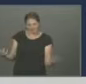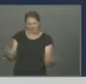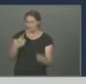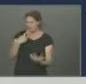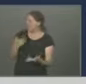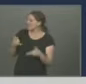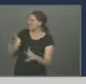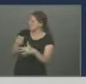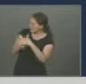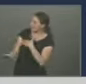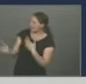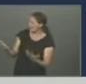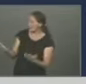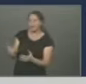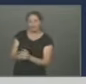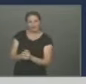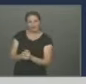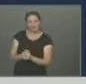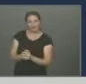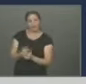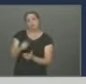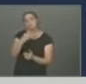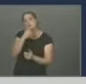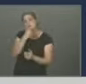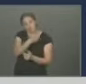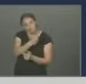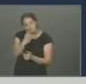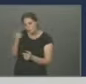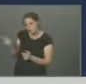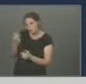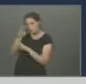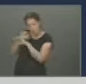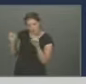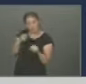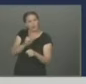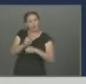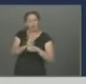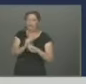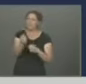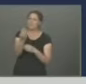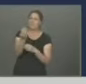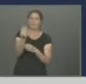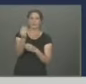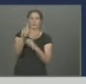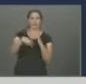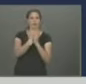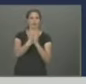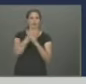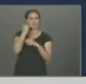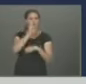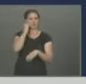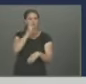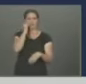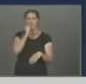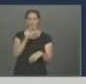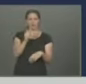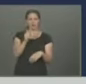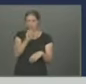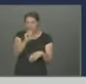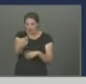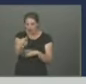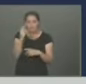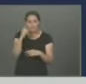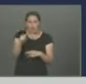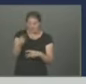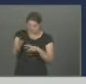staff. You told the president that you were working overtime, 14 hours a day, I think you said, to unravel this for